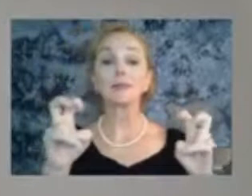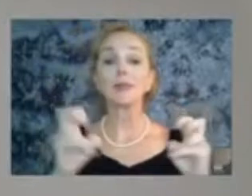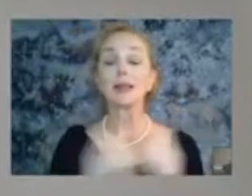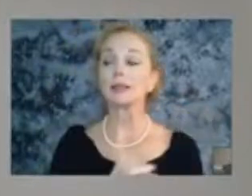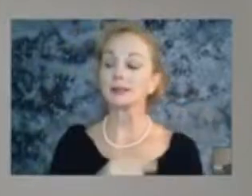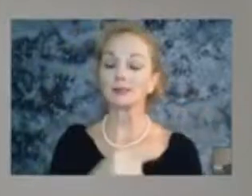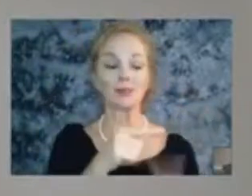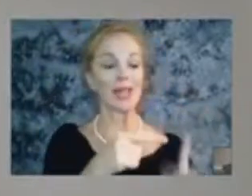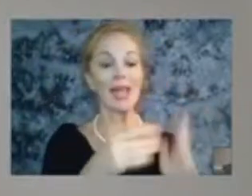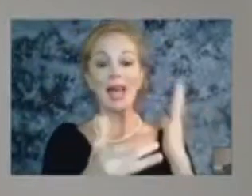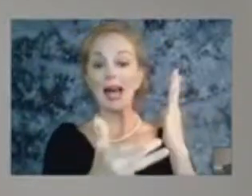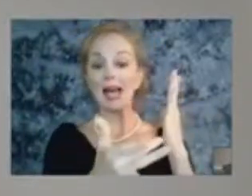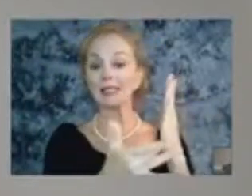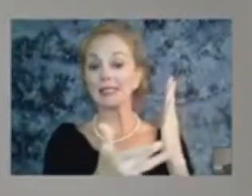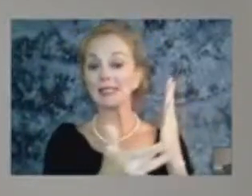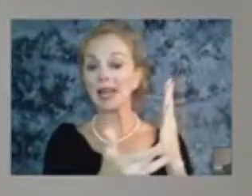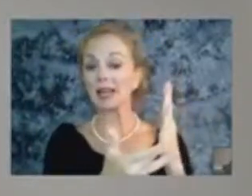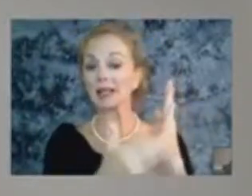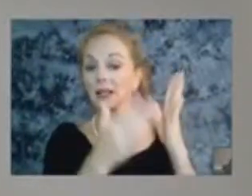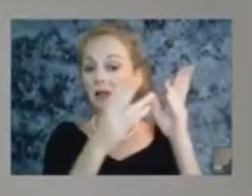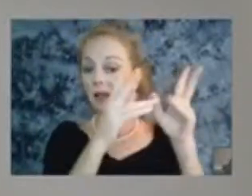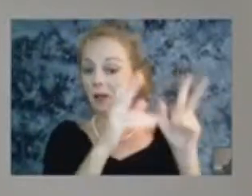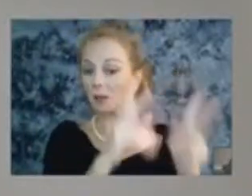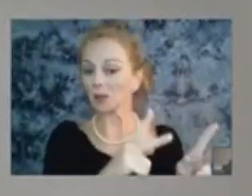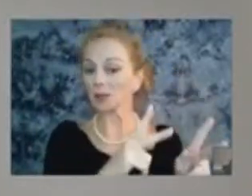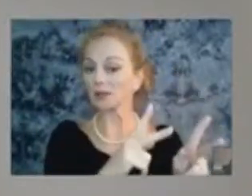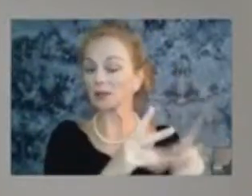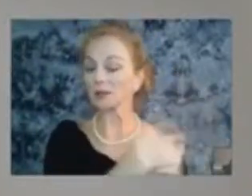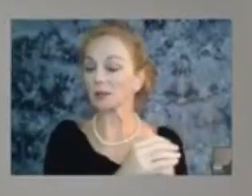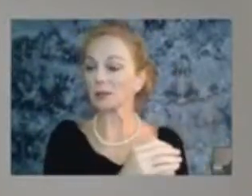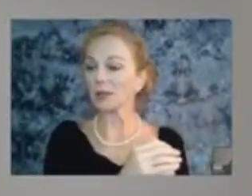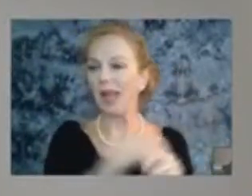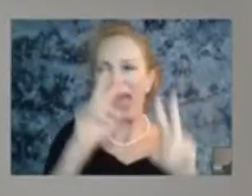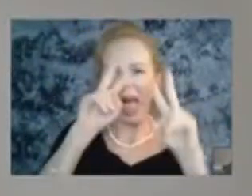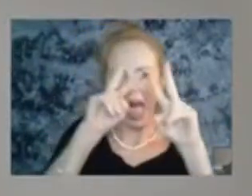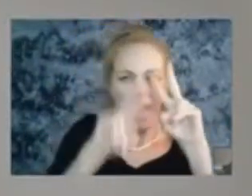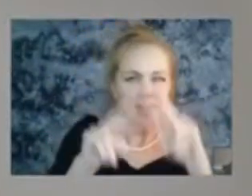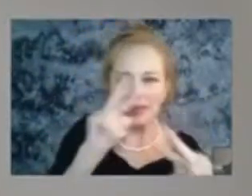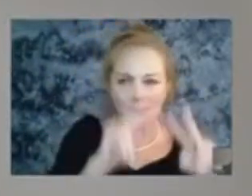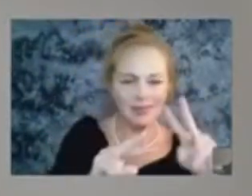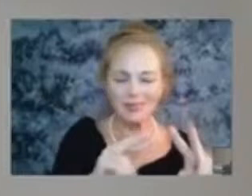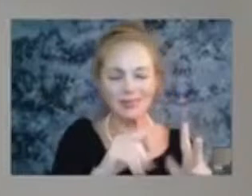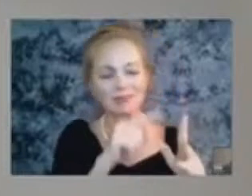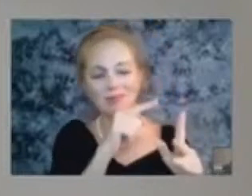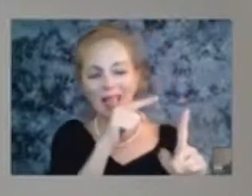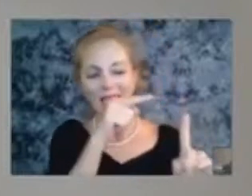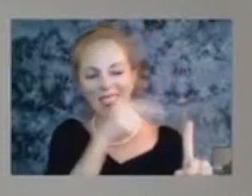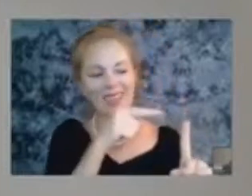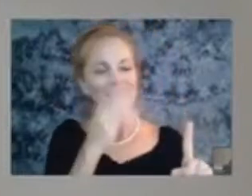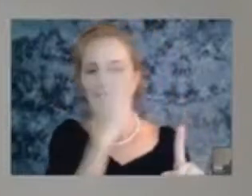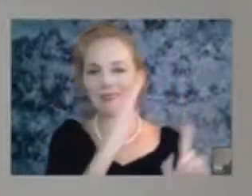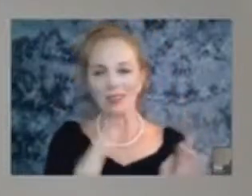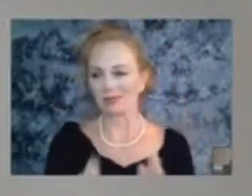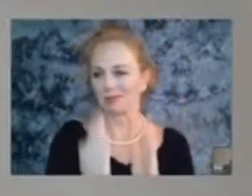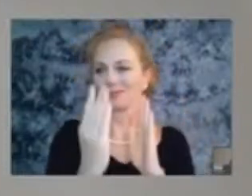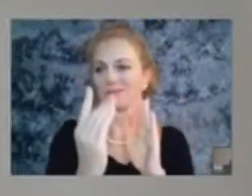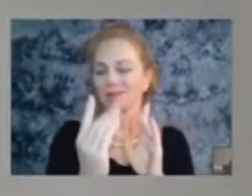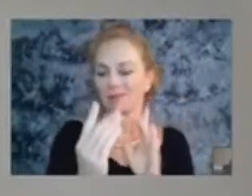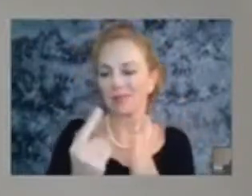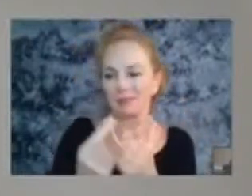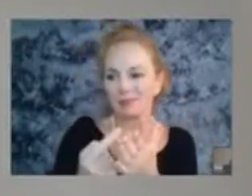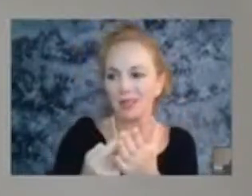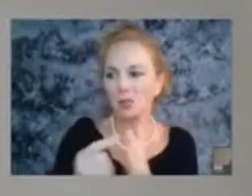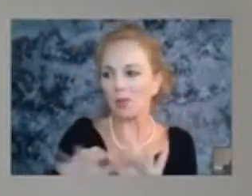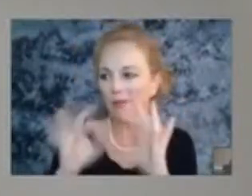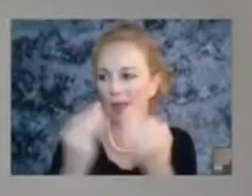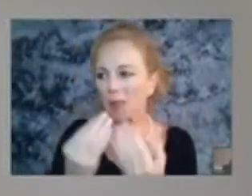analyst position never has to interact face-to-face with students or staff or family members. They pretty much